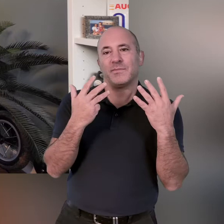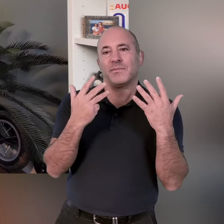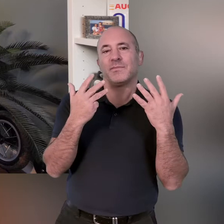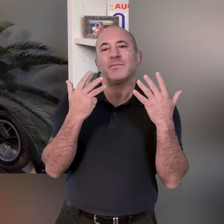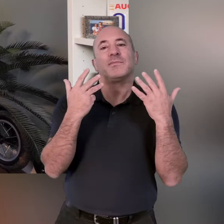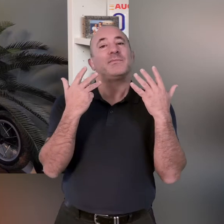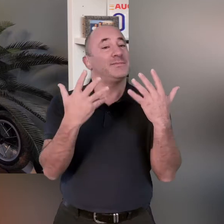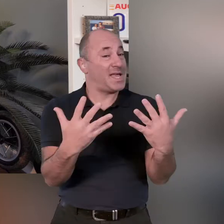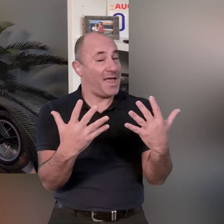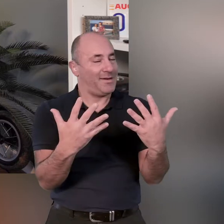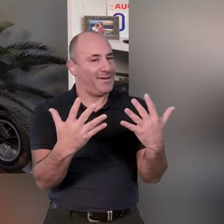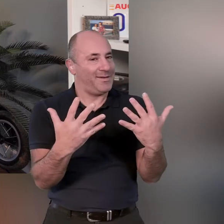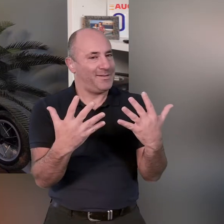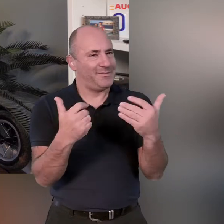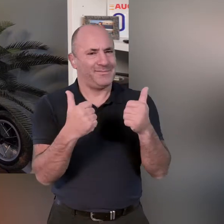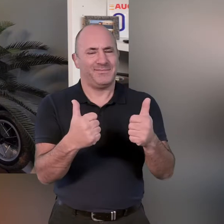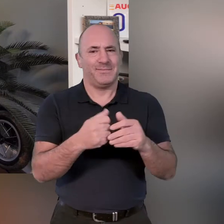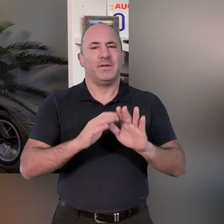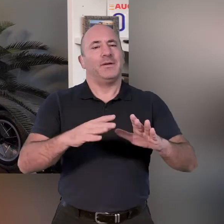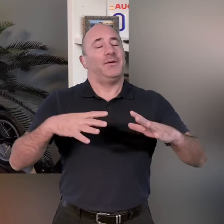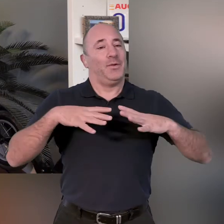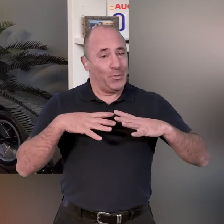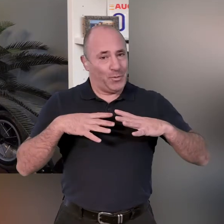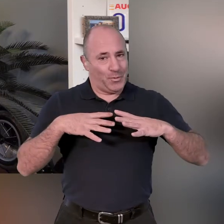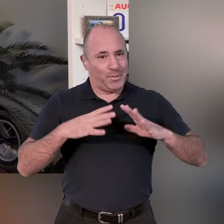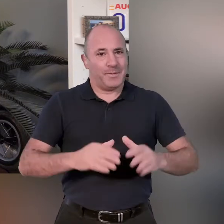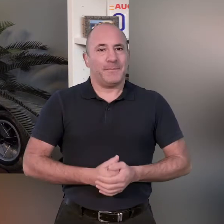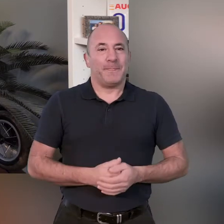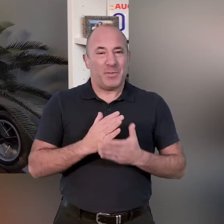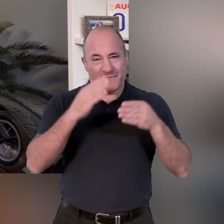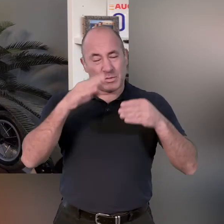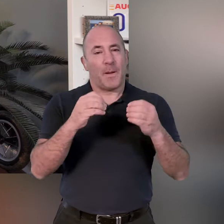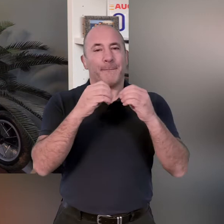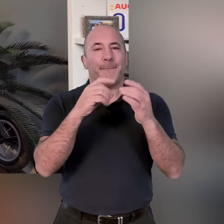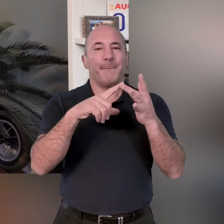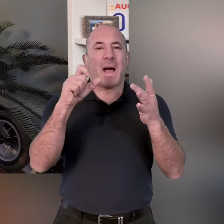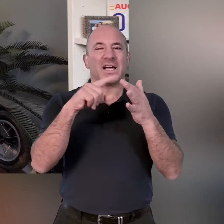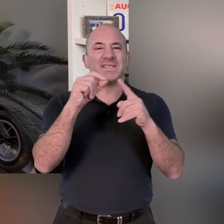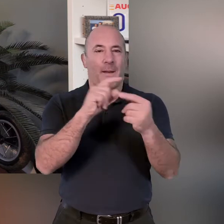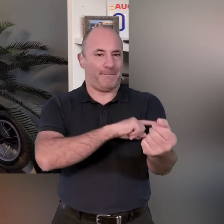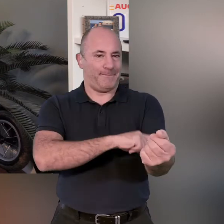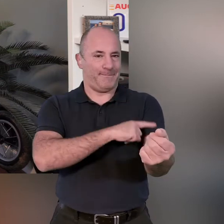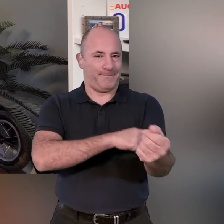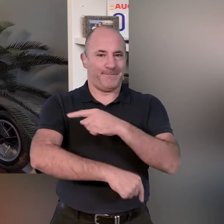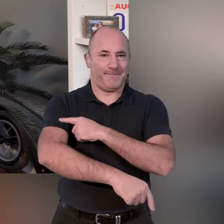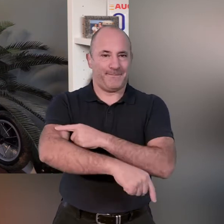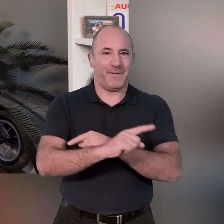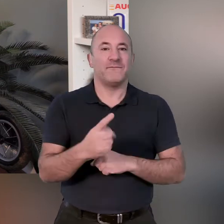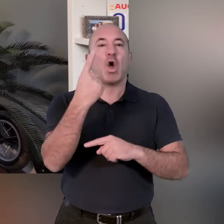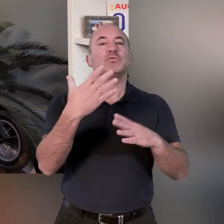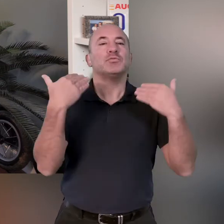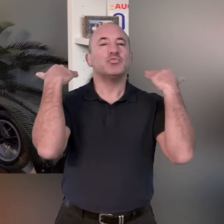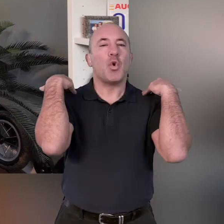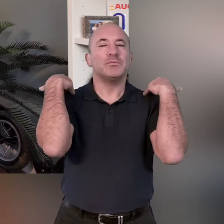9, last one, 10. Excellent, little bit of a break there. So this is working on our biceps. The first exercise we did worked on